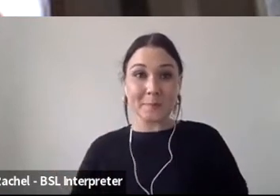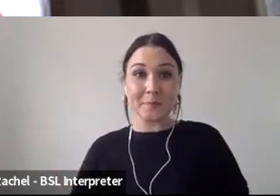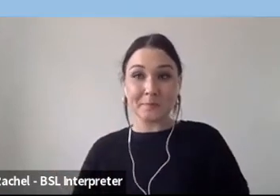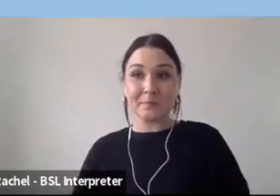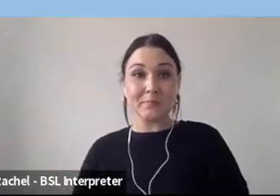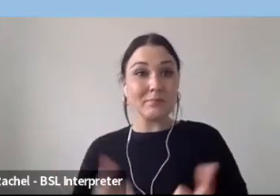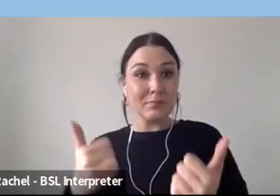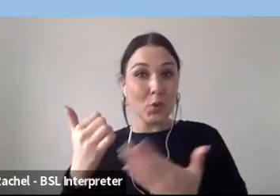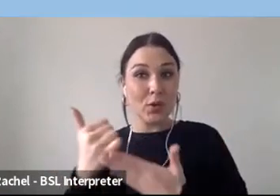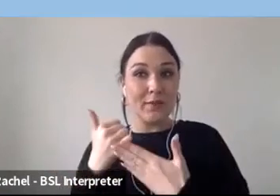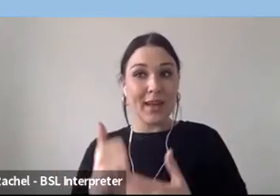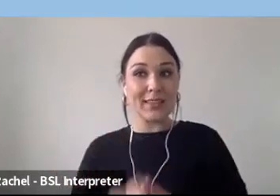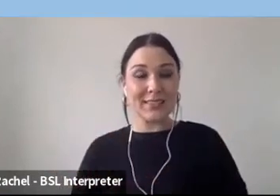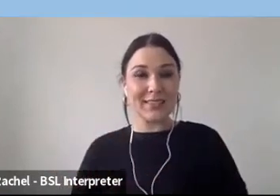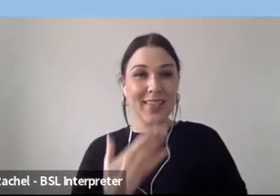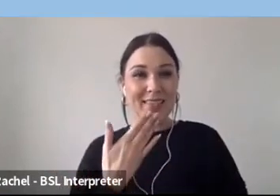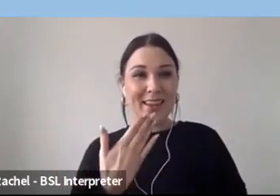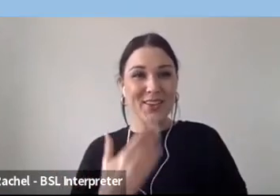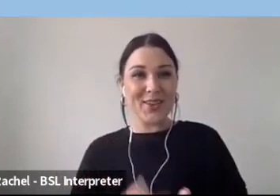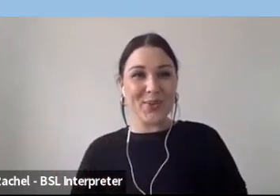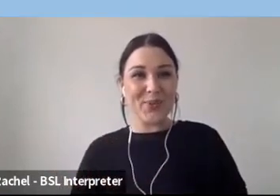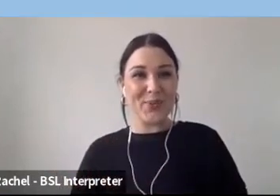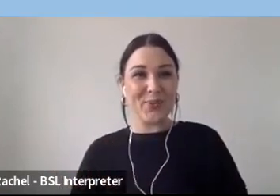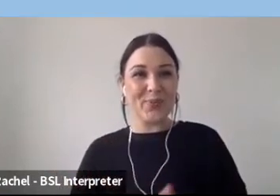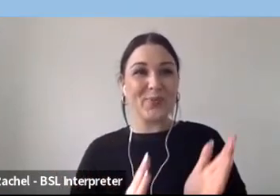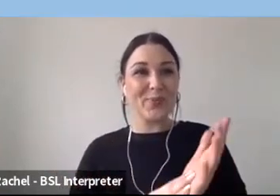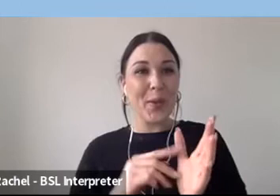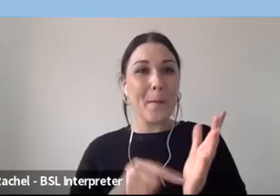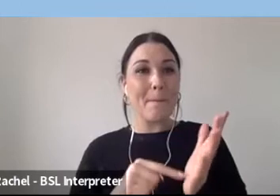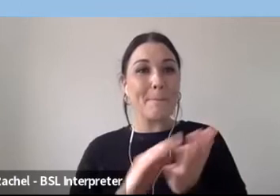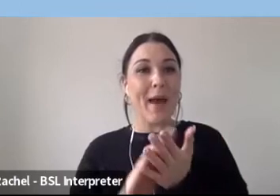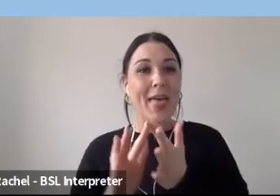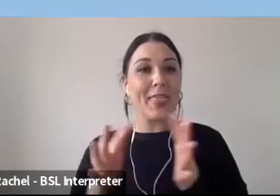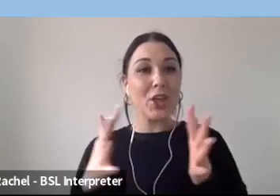Good advice. Thank you. And Matthew?